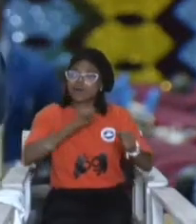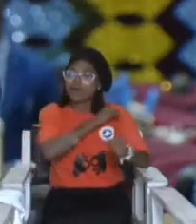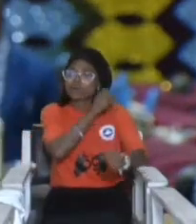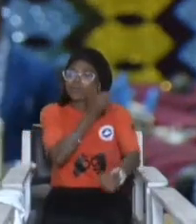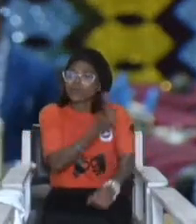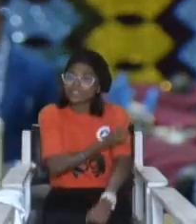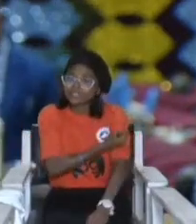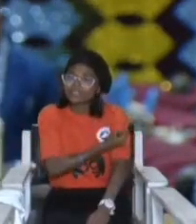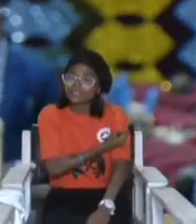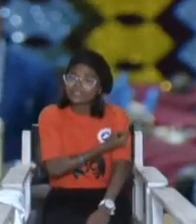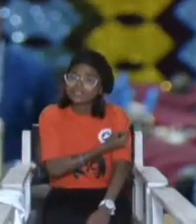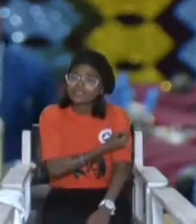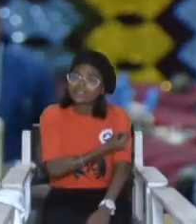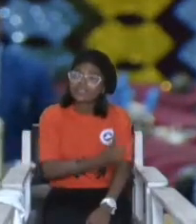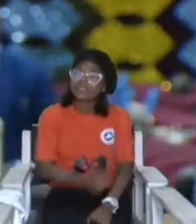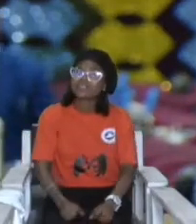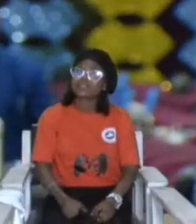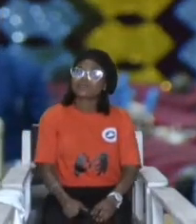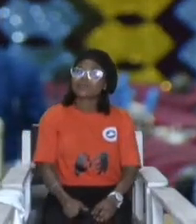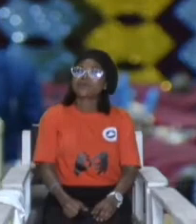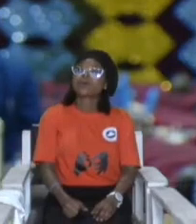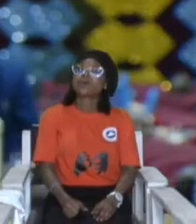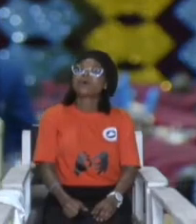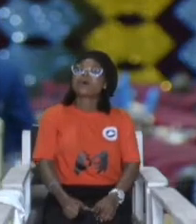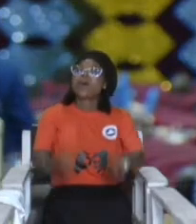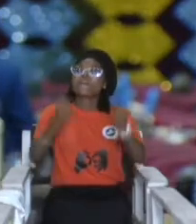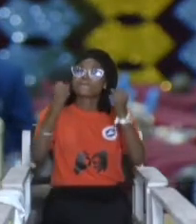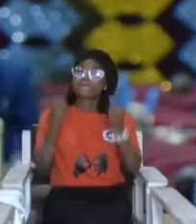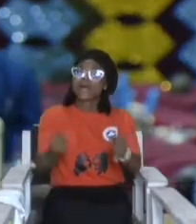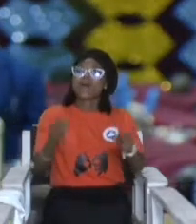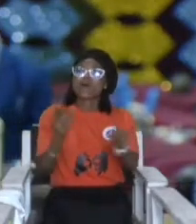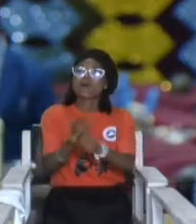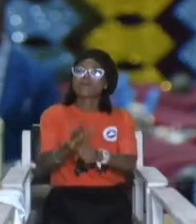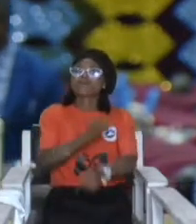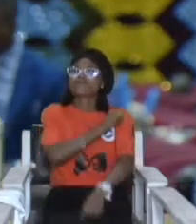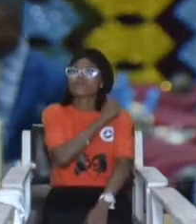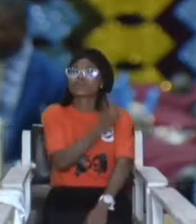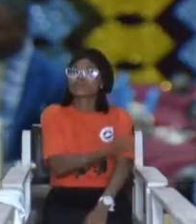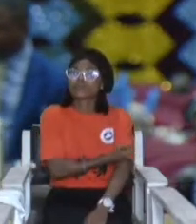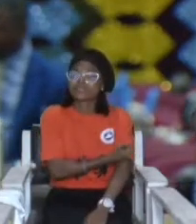What did I say? Fiery authority.